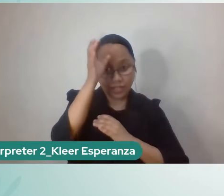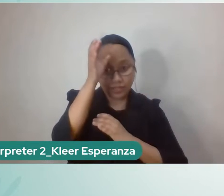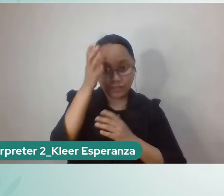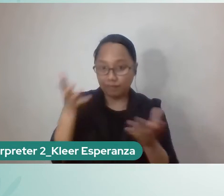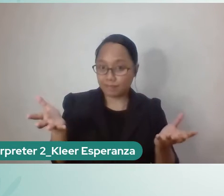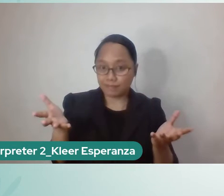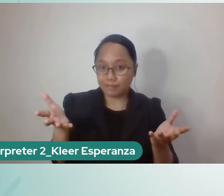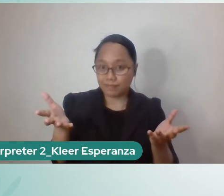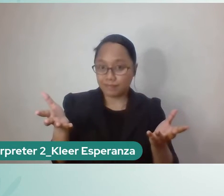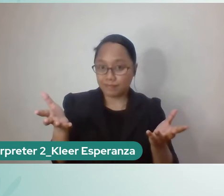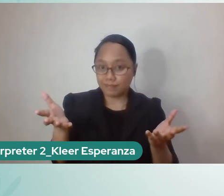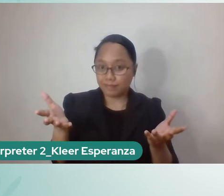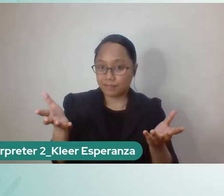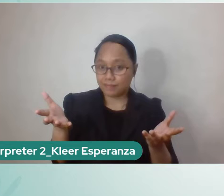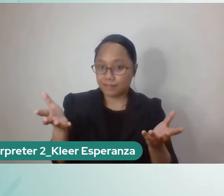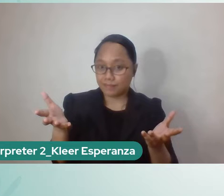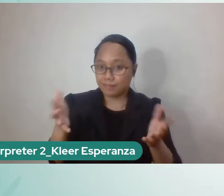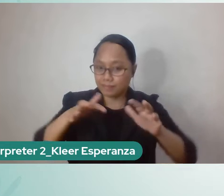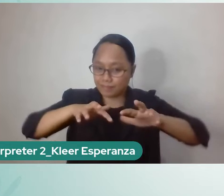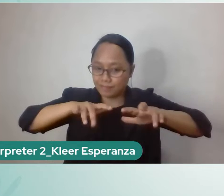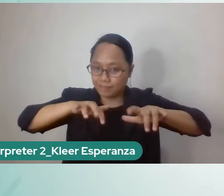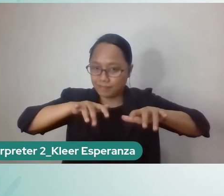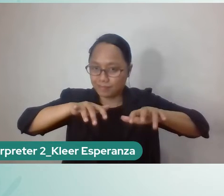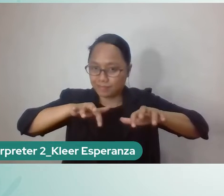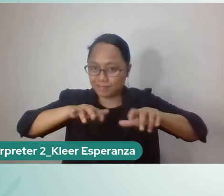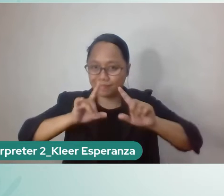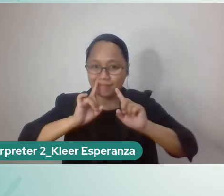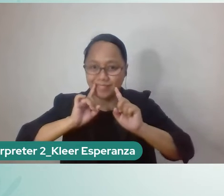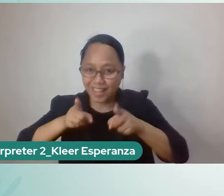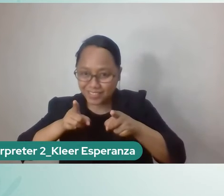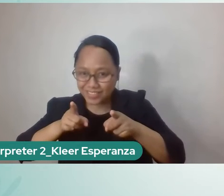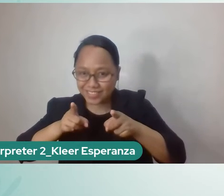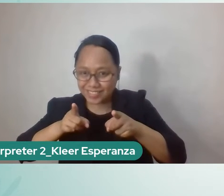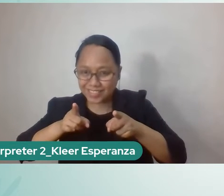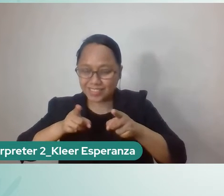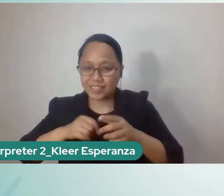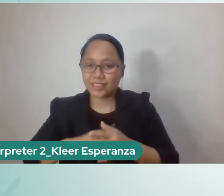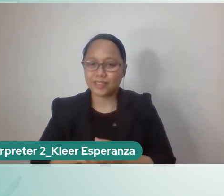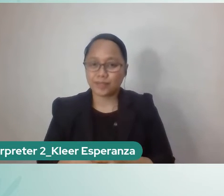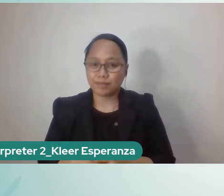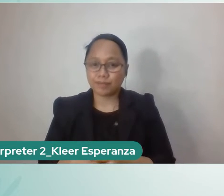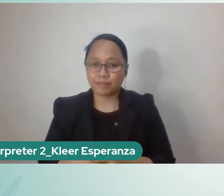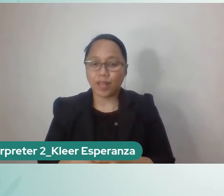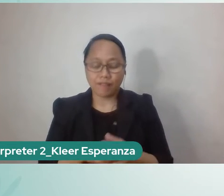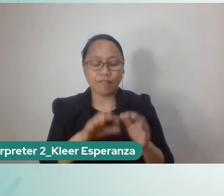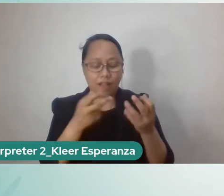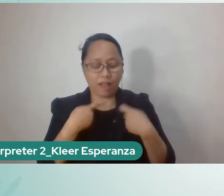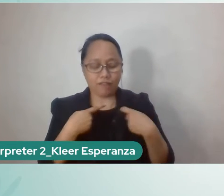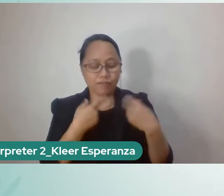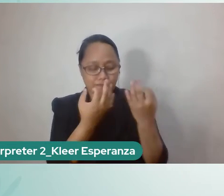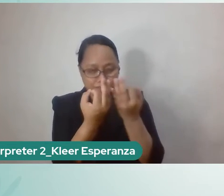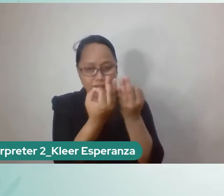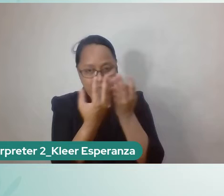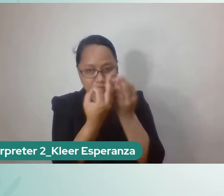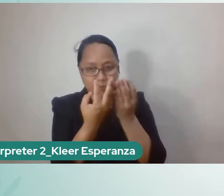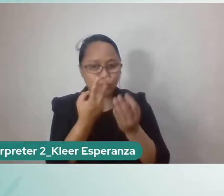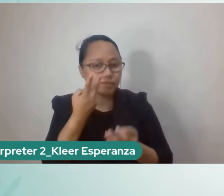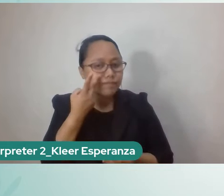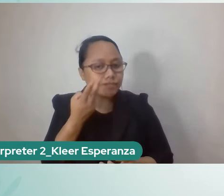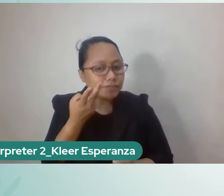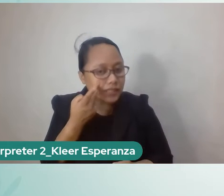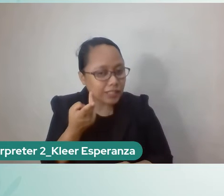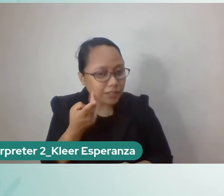So type in your answers on Zoom and also on Facebook comments page.